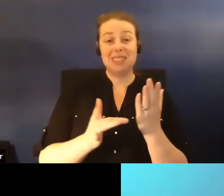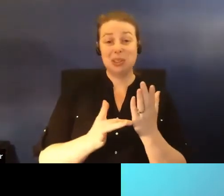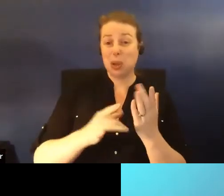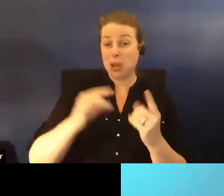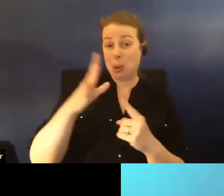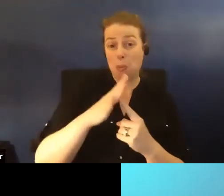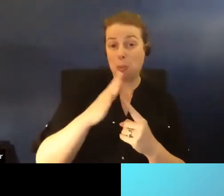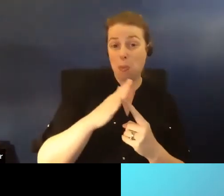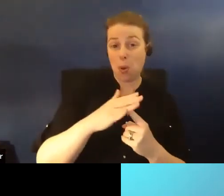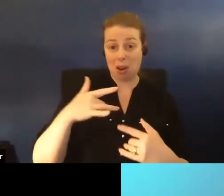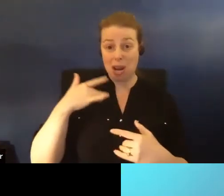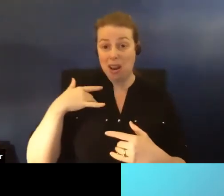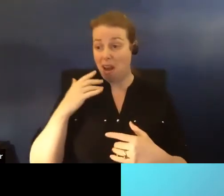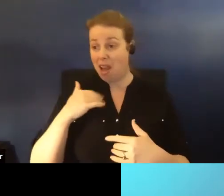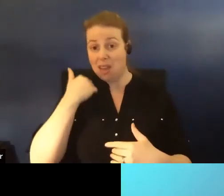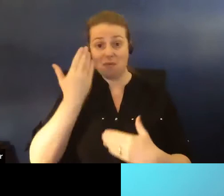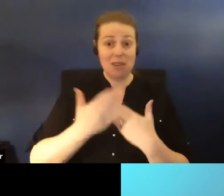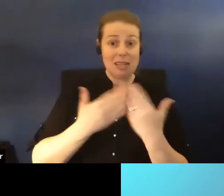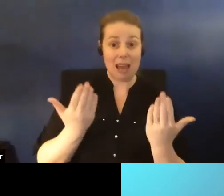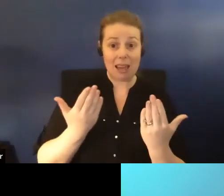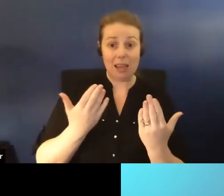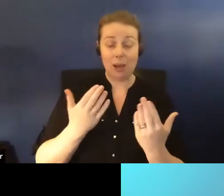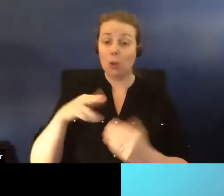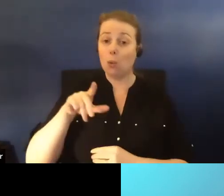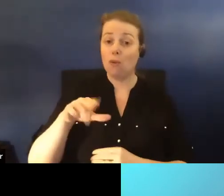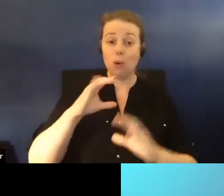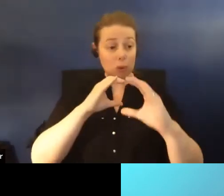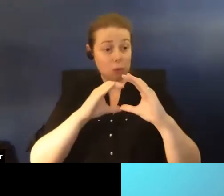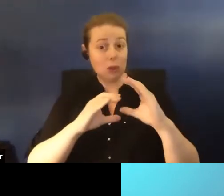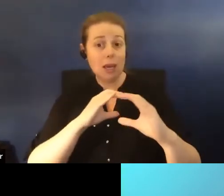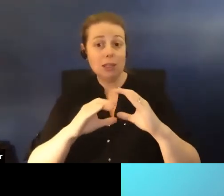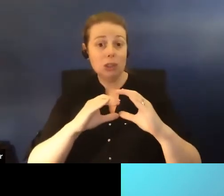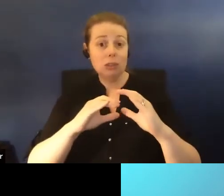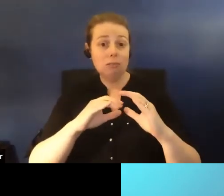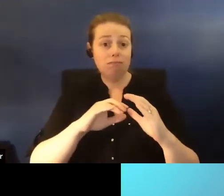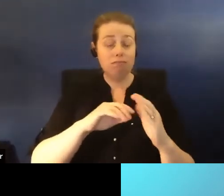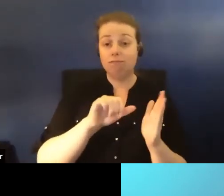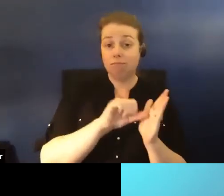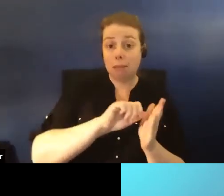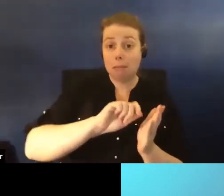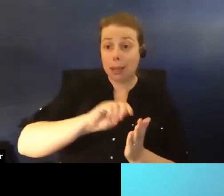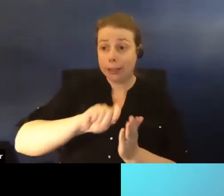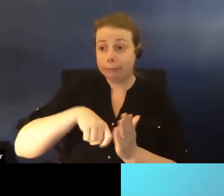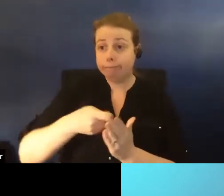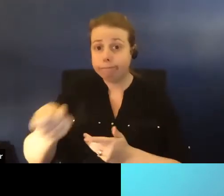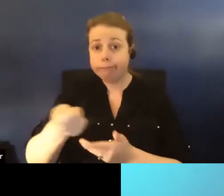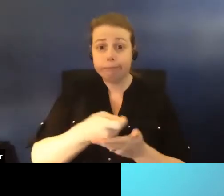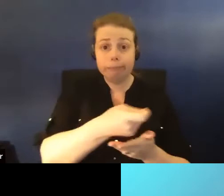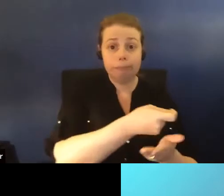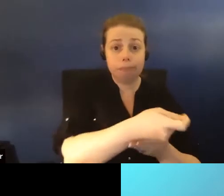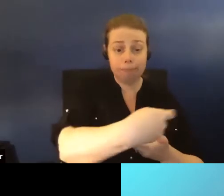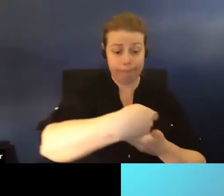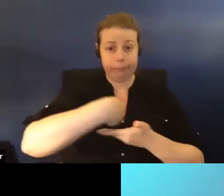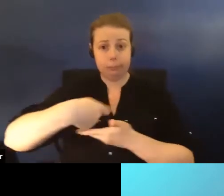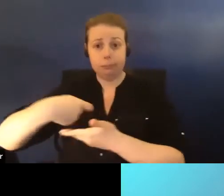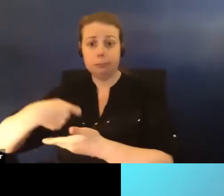in facilitating communication and transactions. If that technology is accessible,